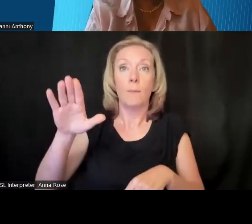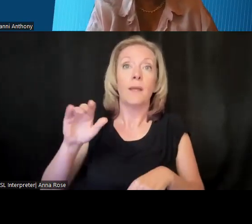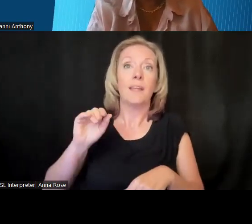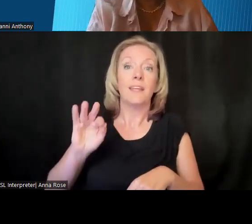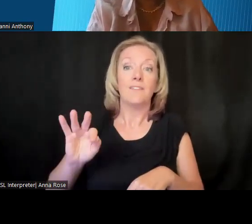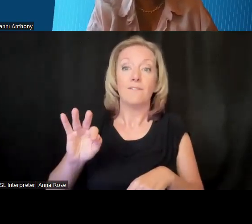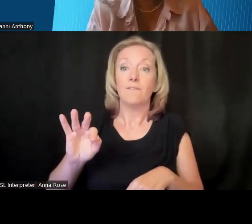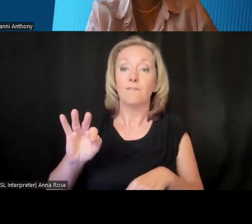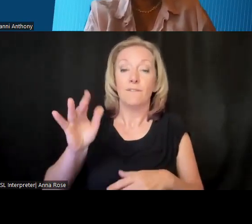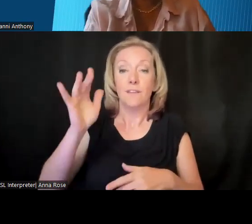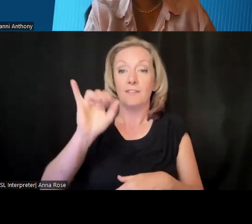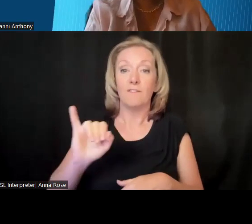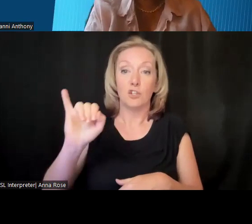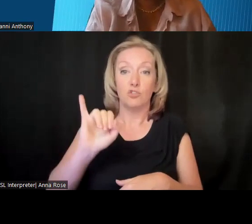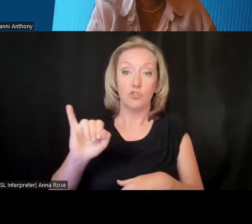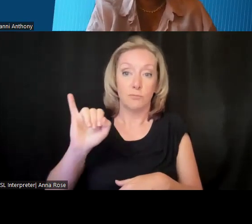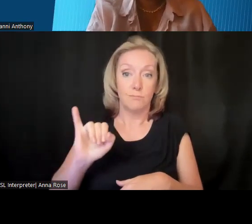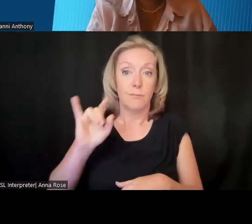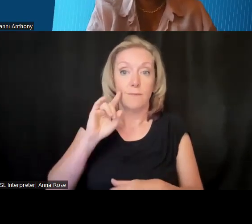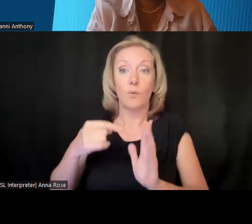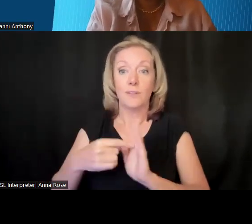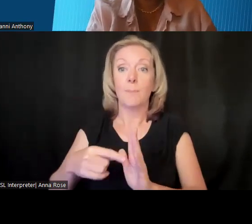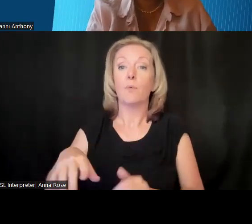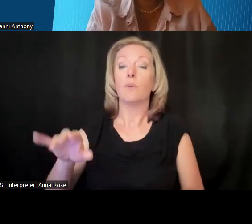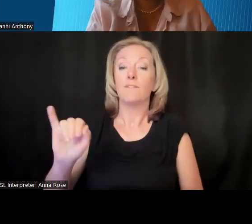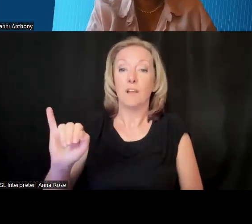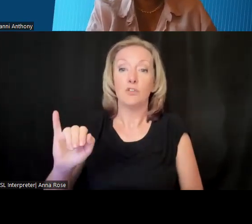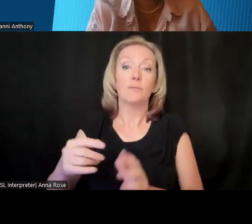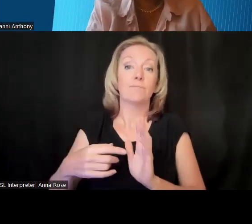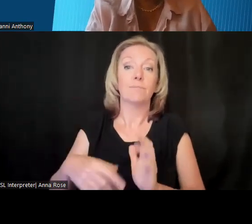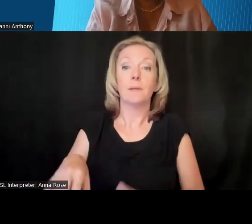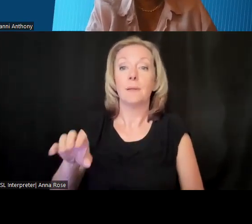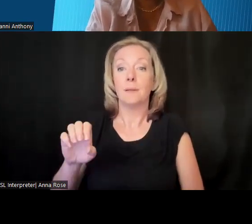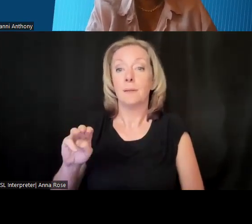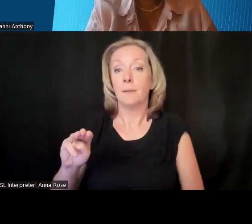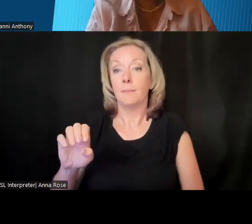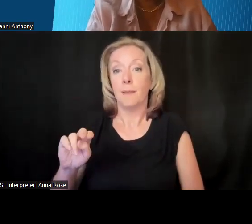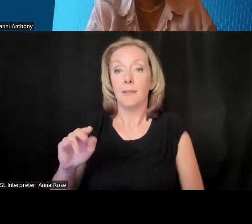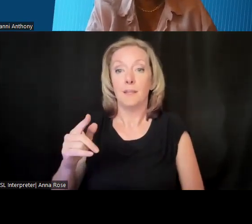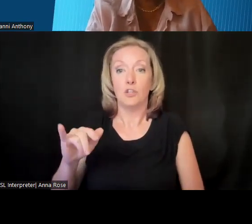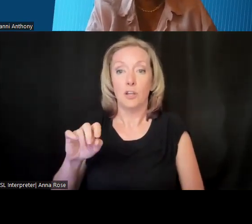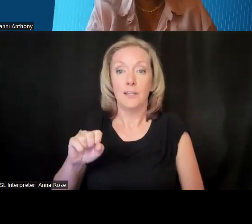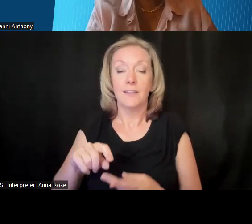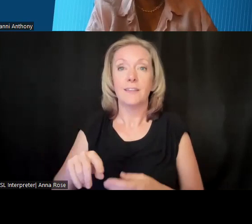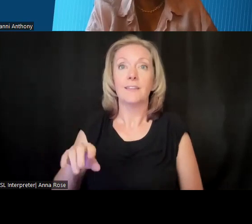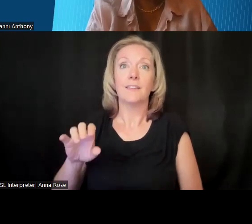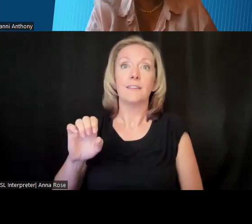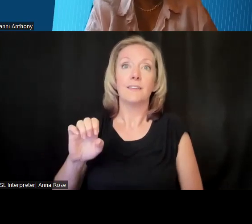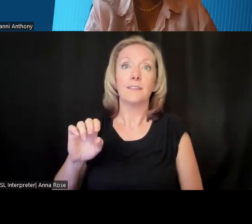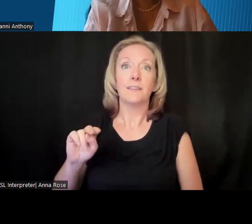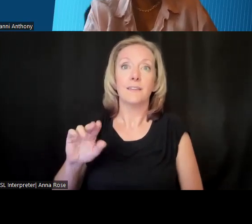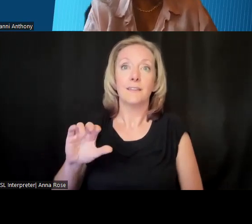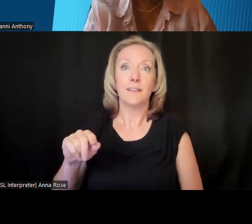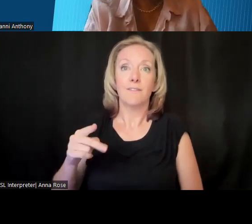a postnatal infection. So we give the example of meningitis, encephalitis, group B strep, E.